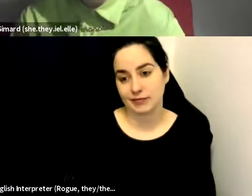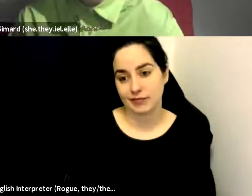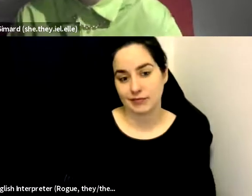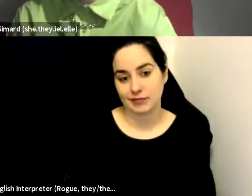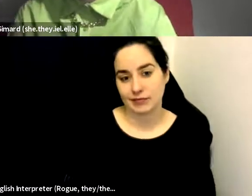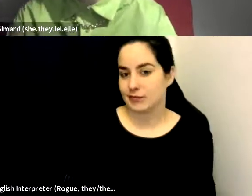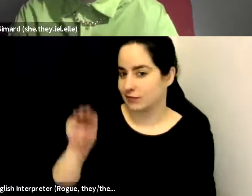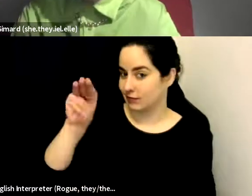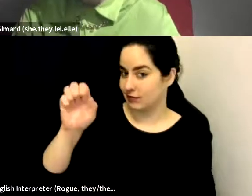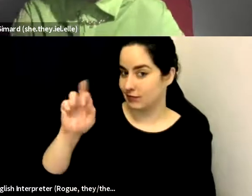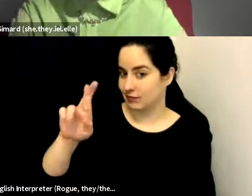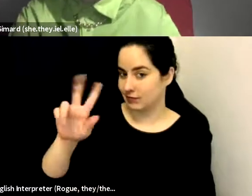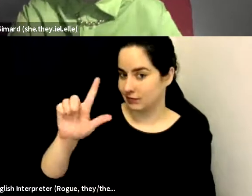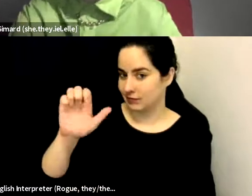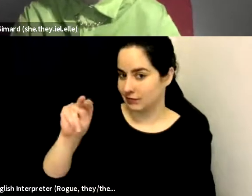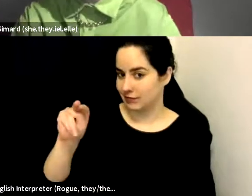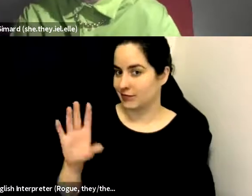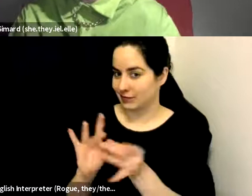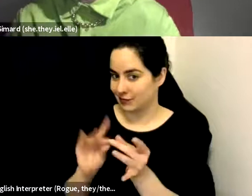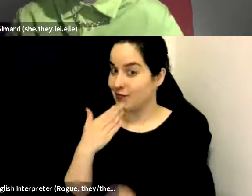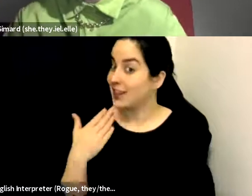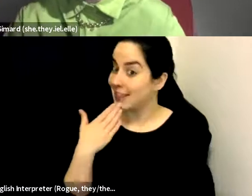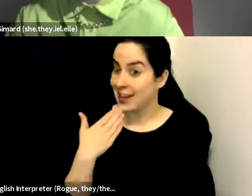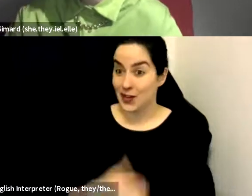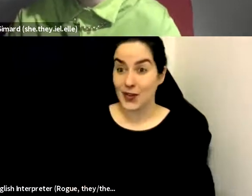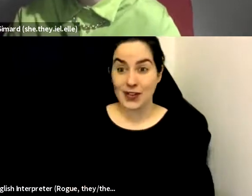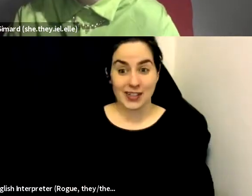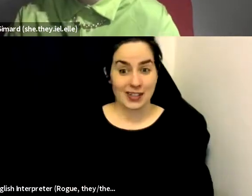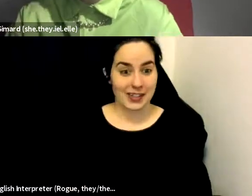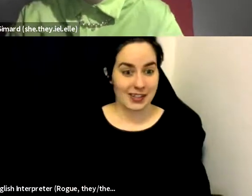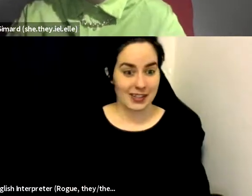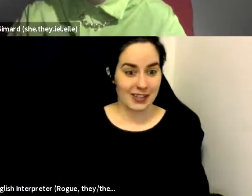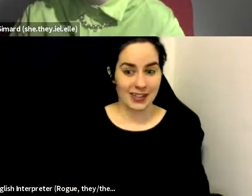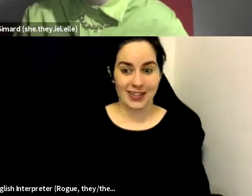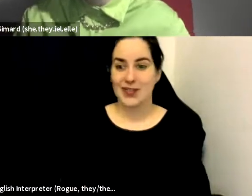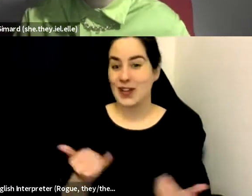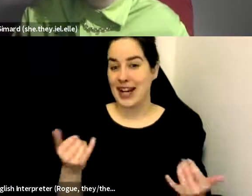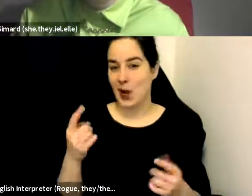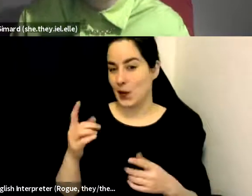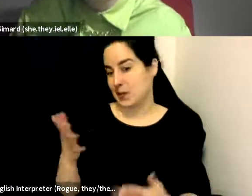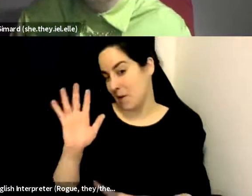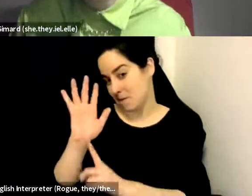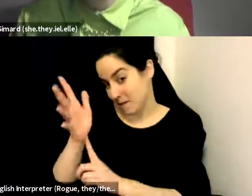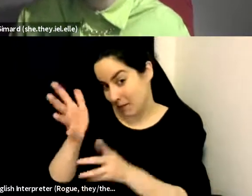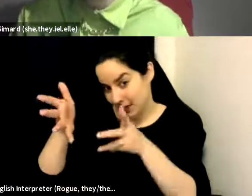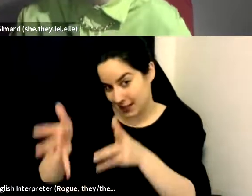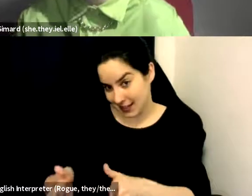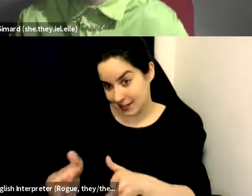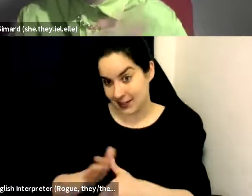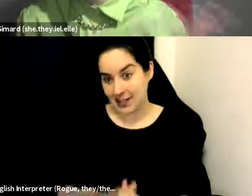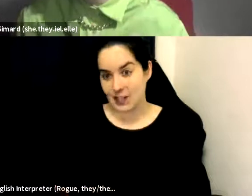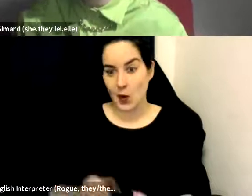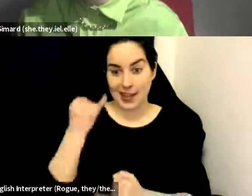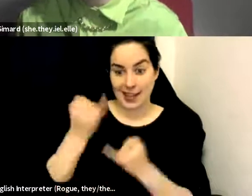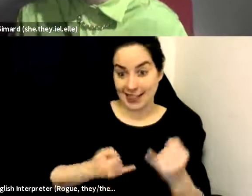Merlin speaking. Thank you so much, Aria and Yolanda. Just flagging that we have about 5 minutes left. So we might just take the last